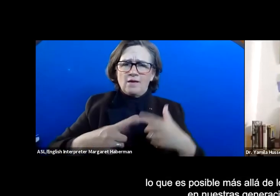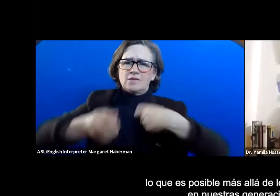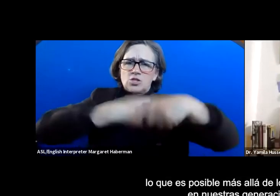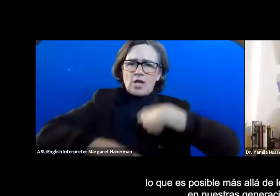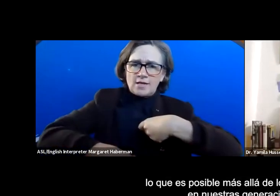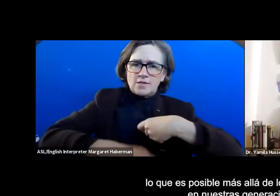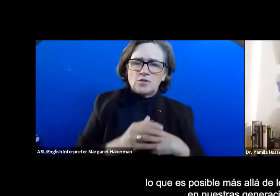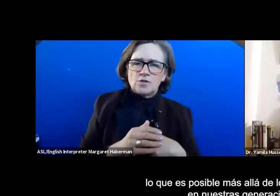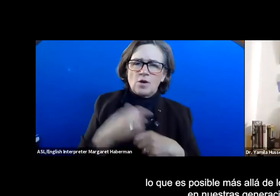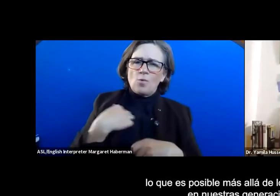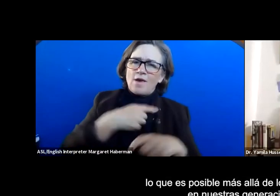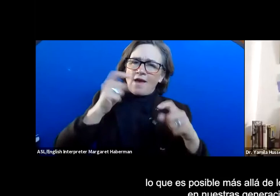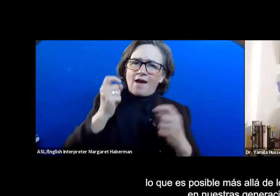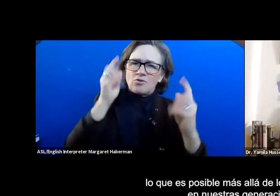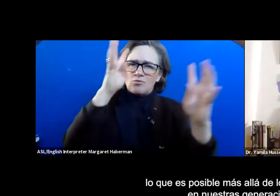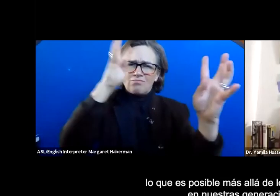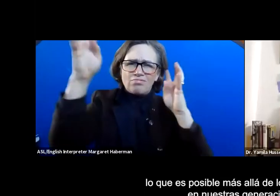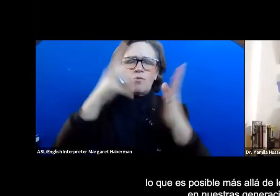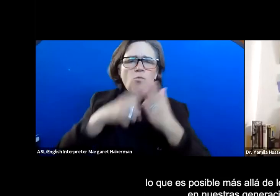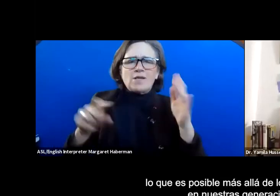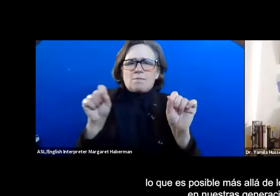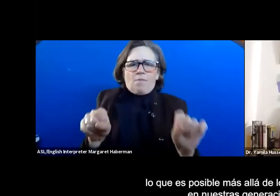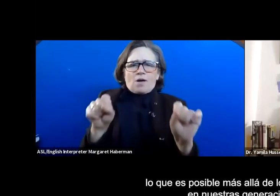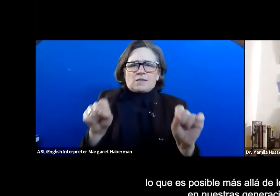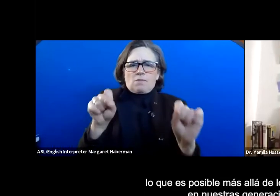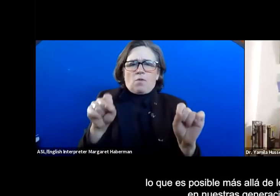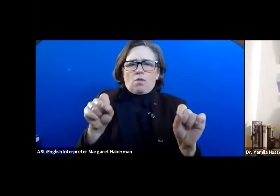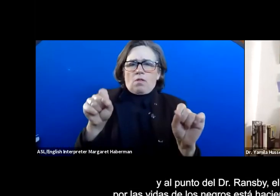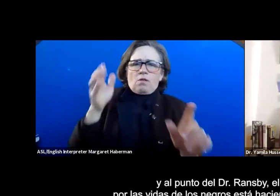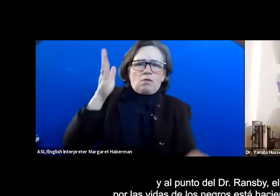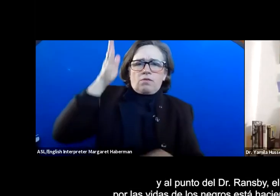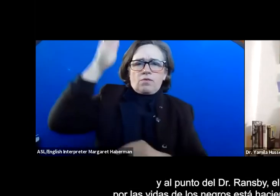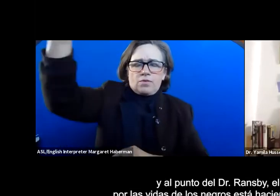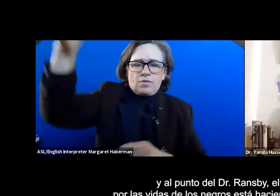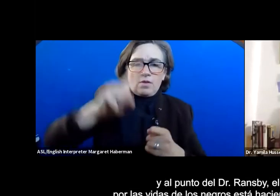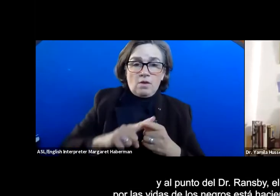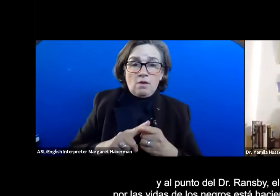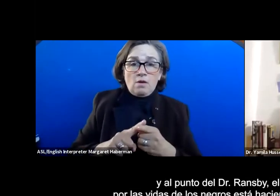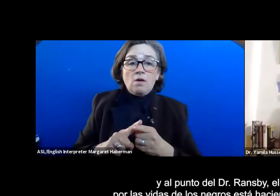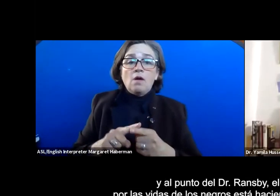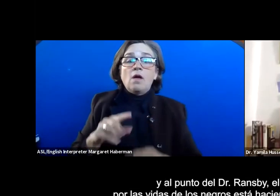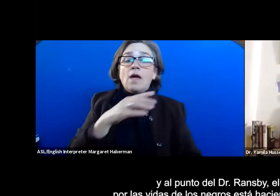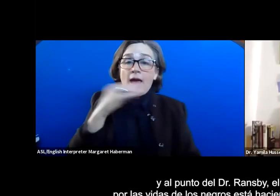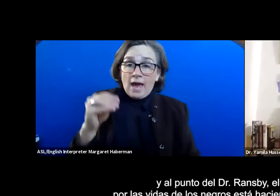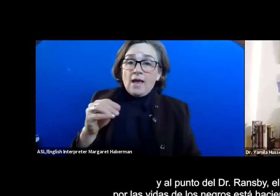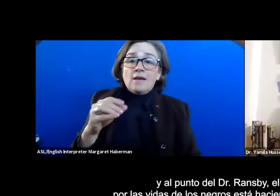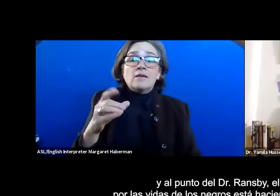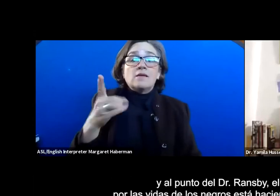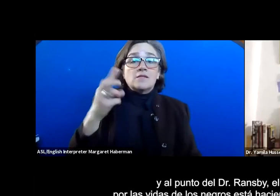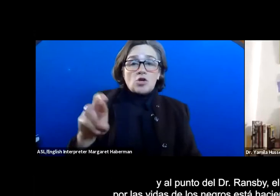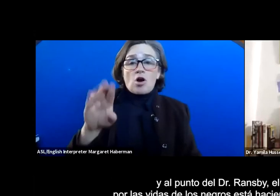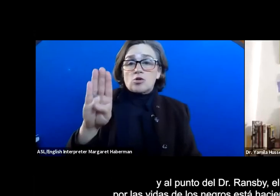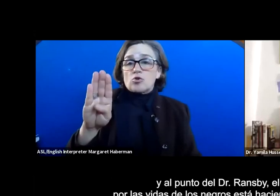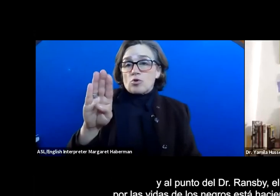possible beyond what we have been experiencing in our generations. And to Dr. Ransby's point, the movement for